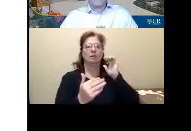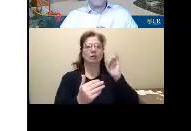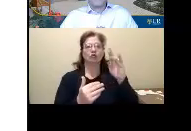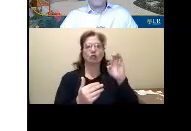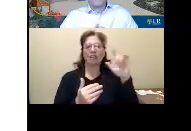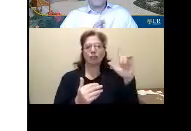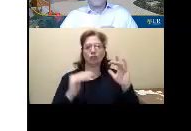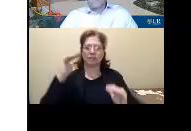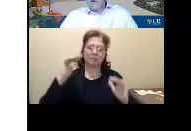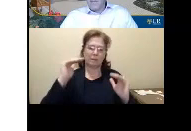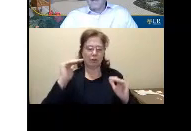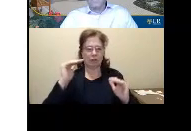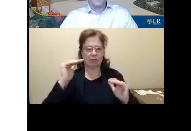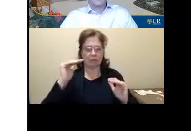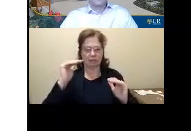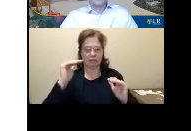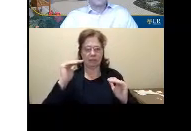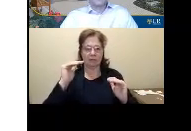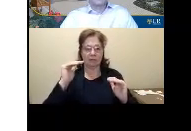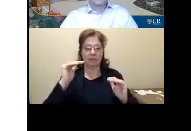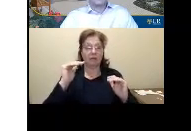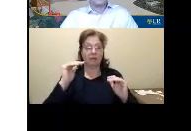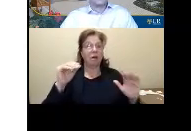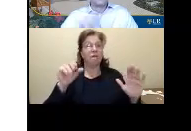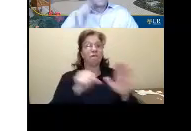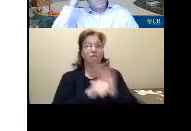lung cancer screening, although they've not been completely eliminated.